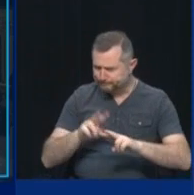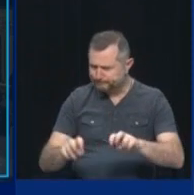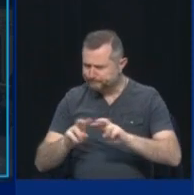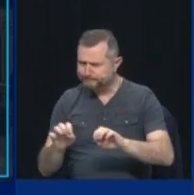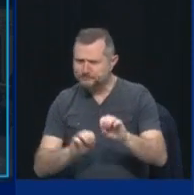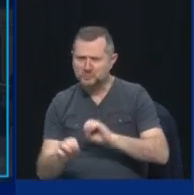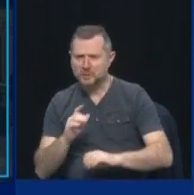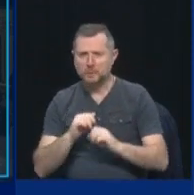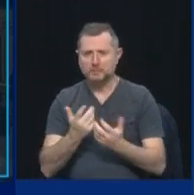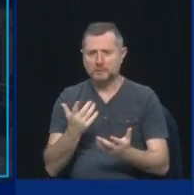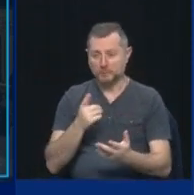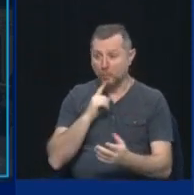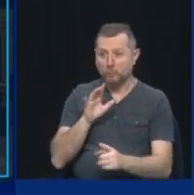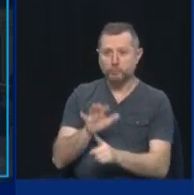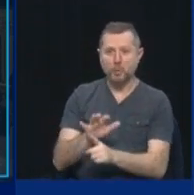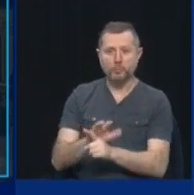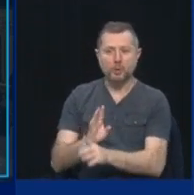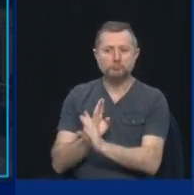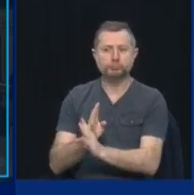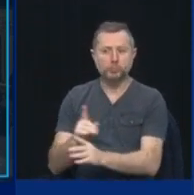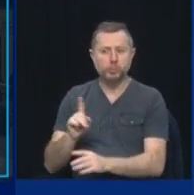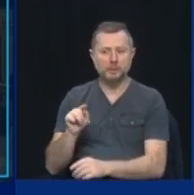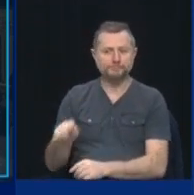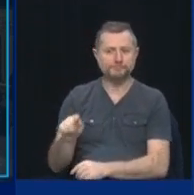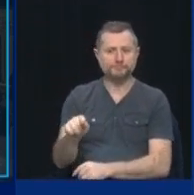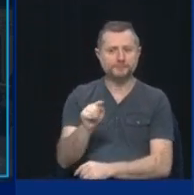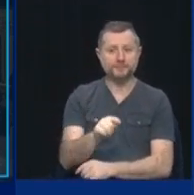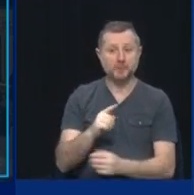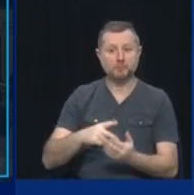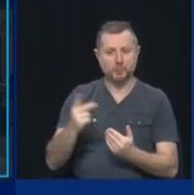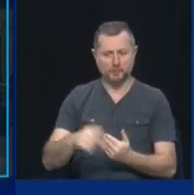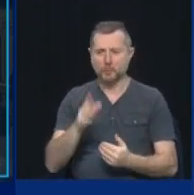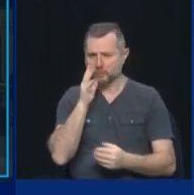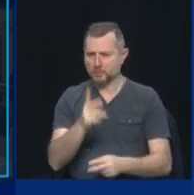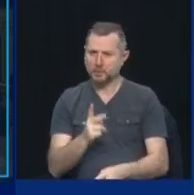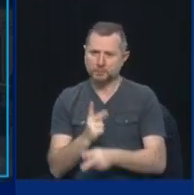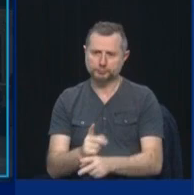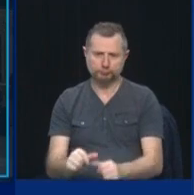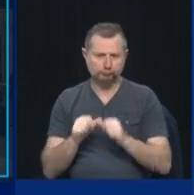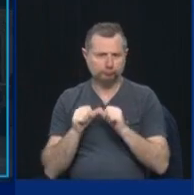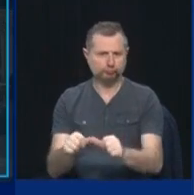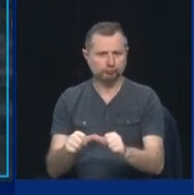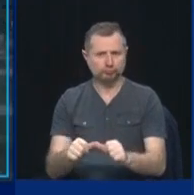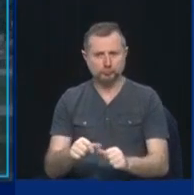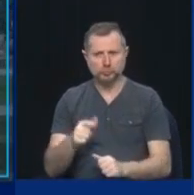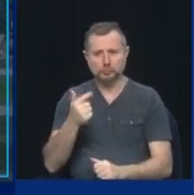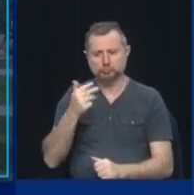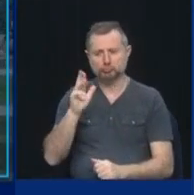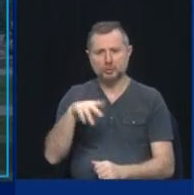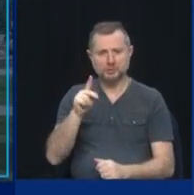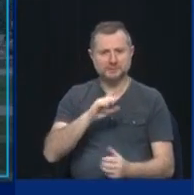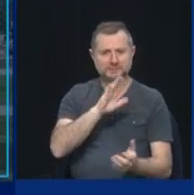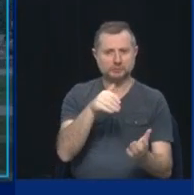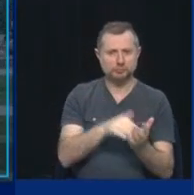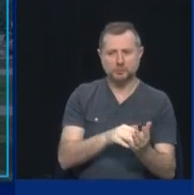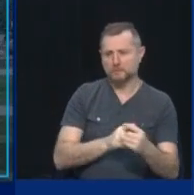well. We're going to continue it at Grand Central and at Penn Station for another